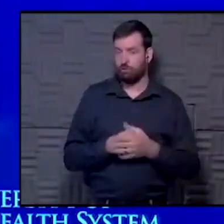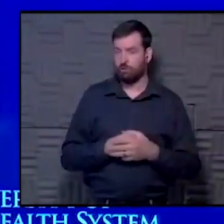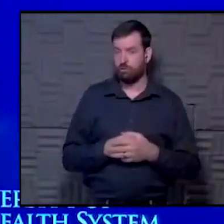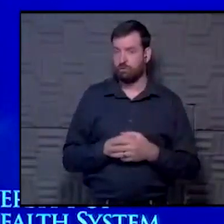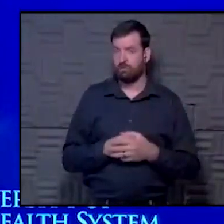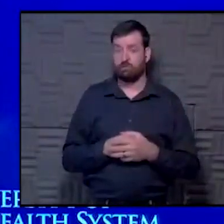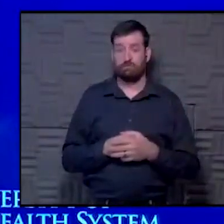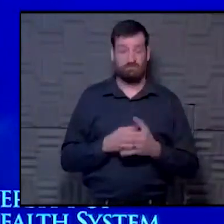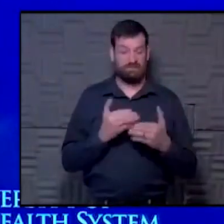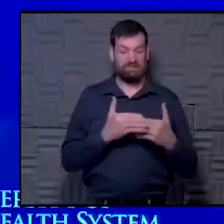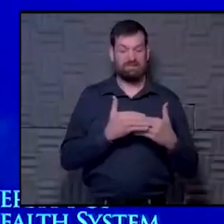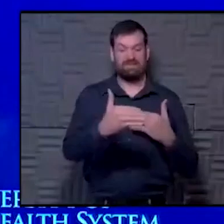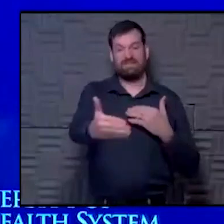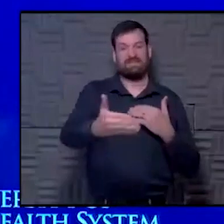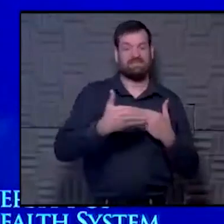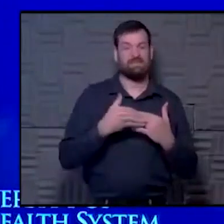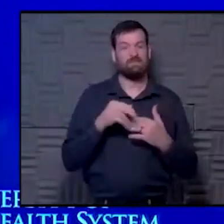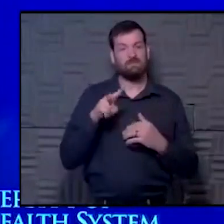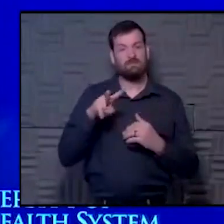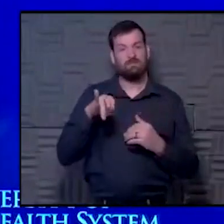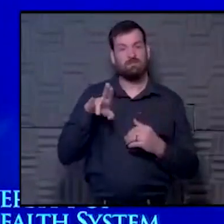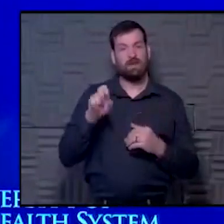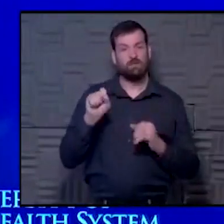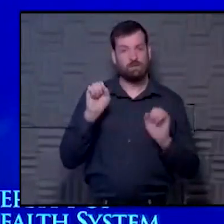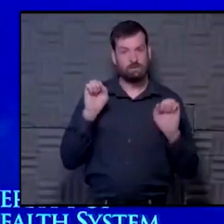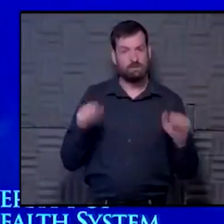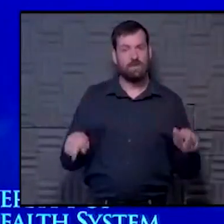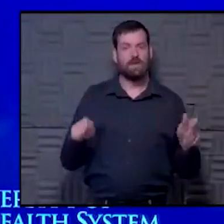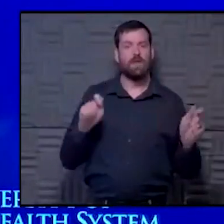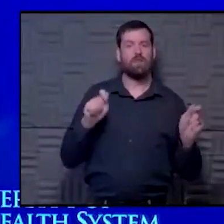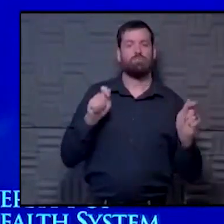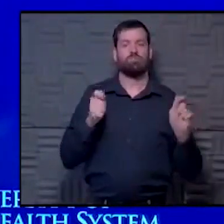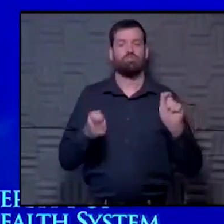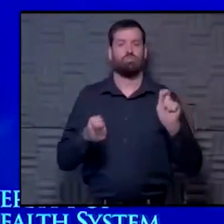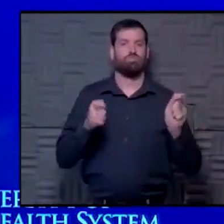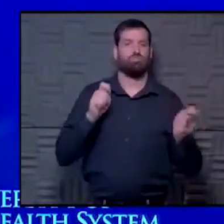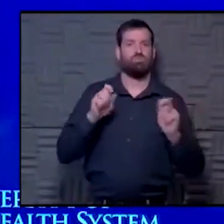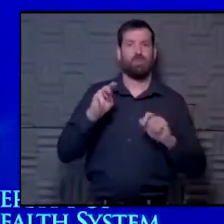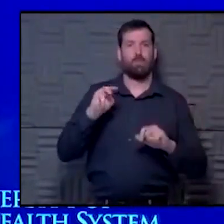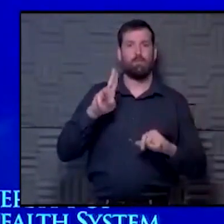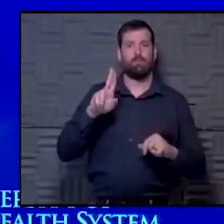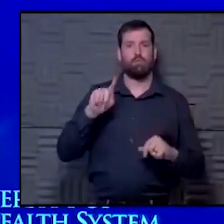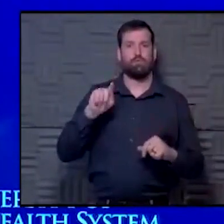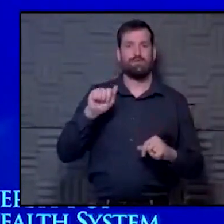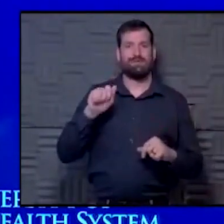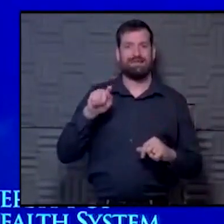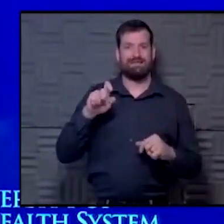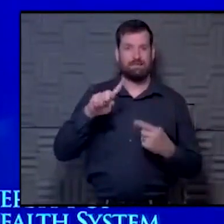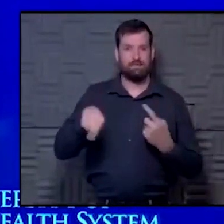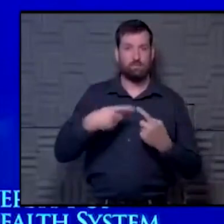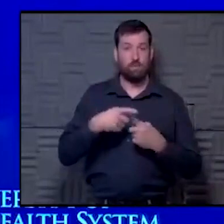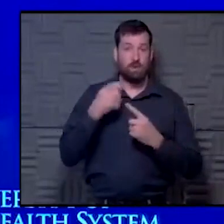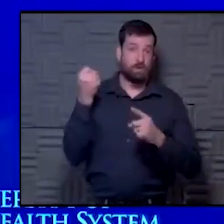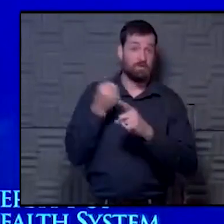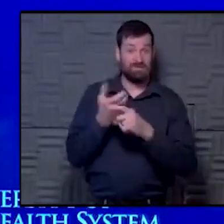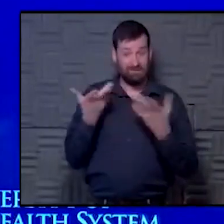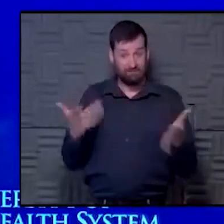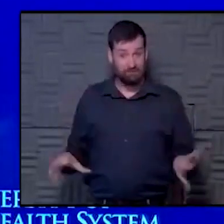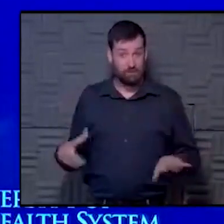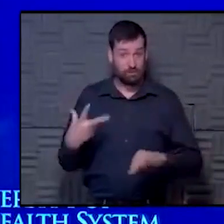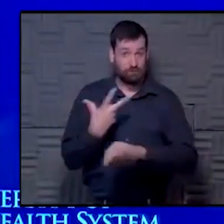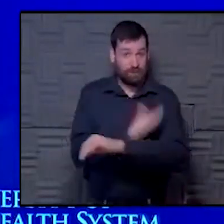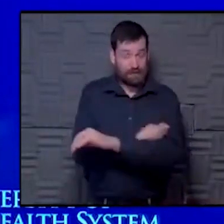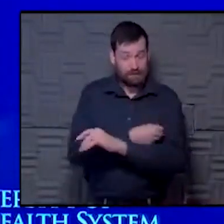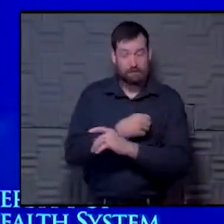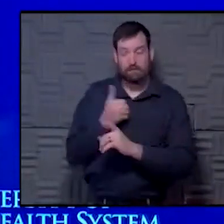be, in that ensuing year, this virus can continue to mutate every time it finds somebody it can be infected in. When you've been vaccinated, the ability